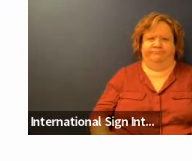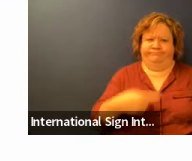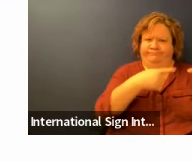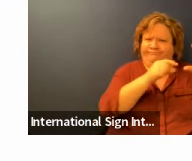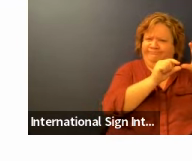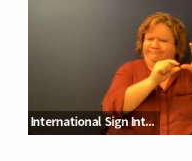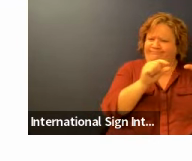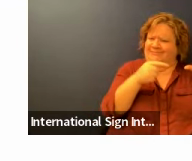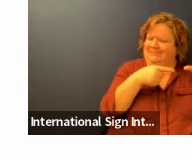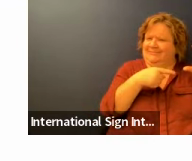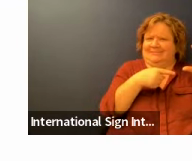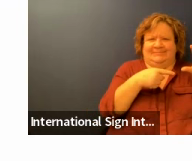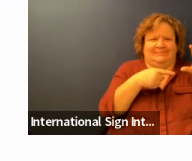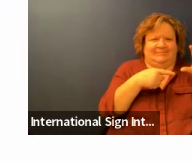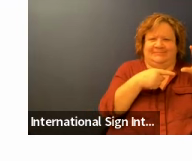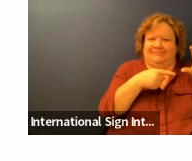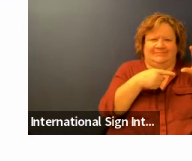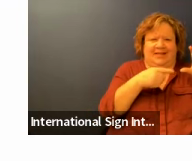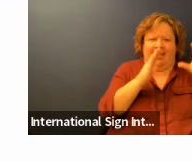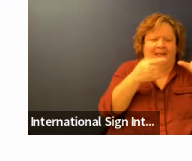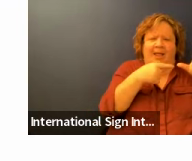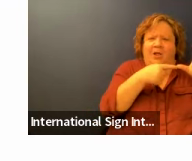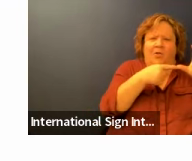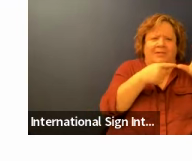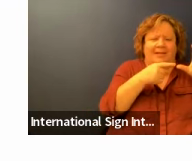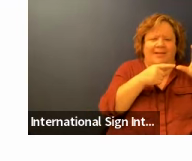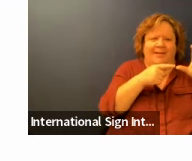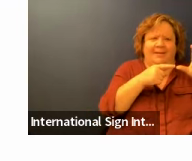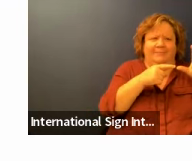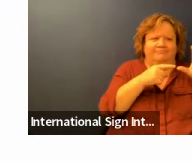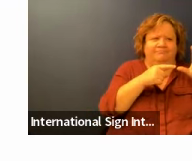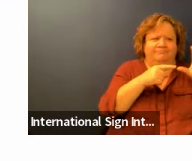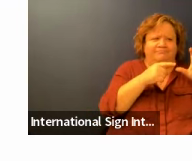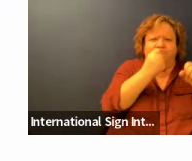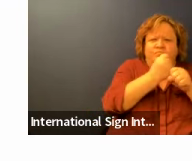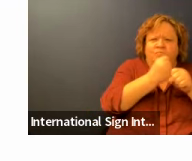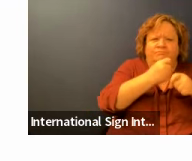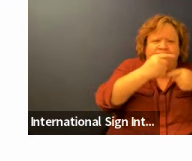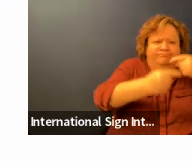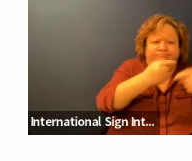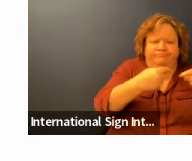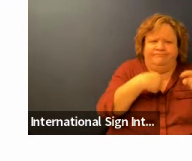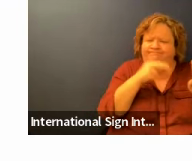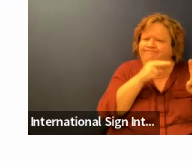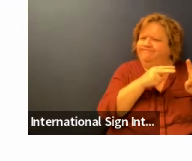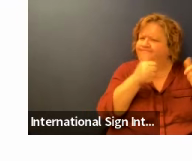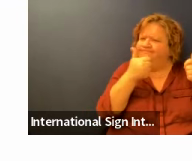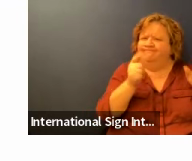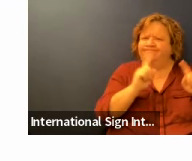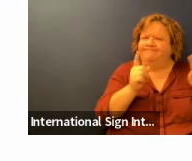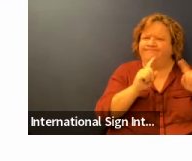programs targeting persons with disability only caters for those that have severe